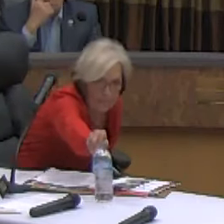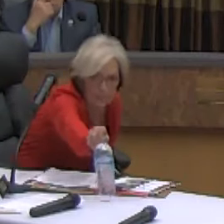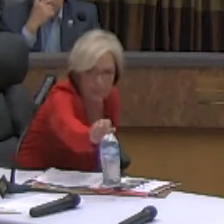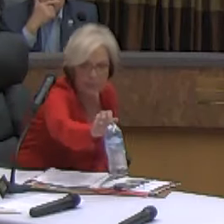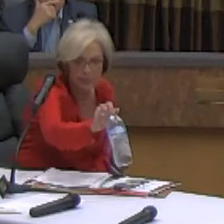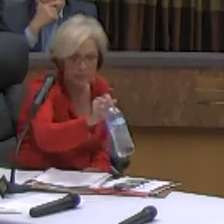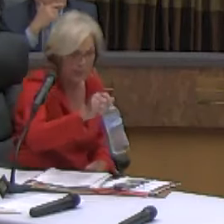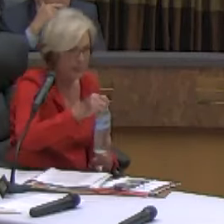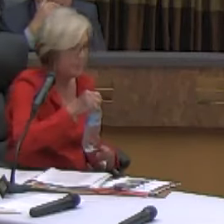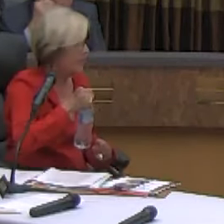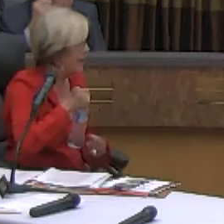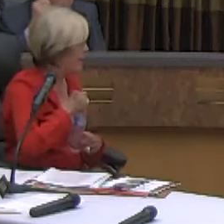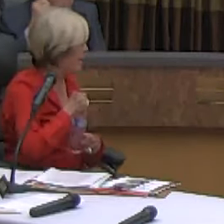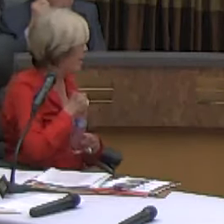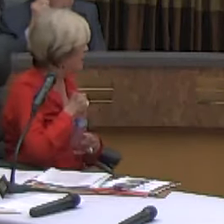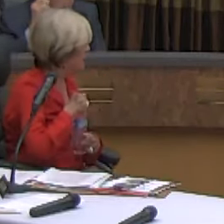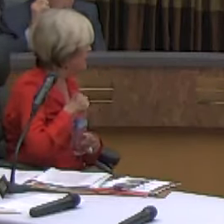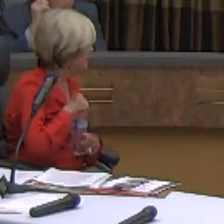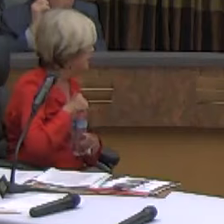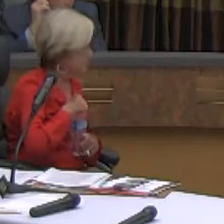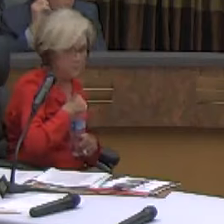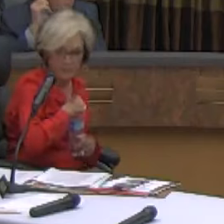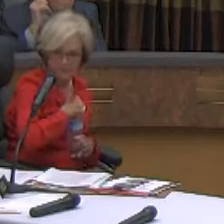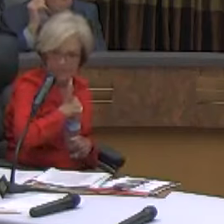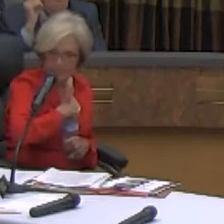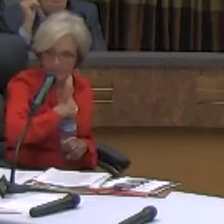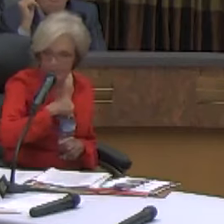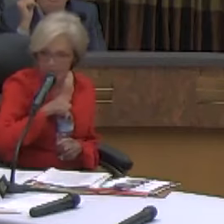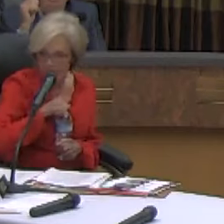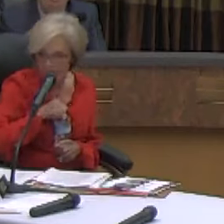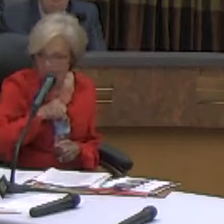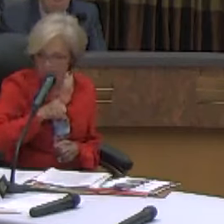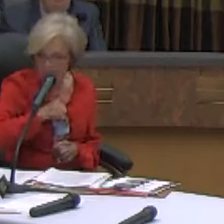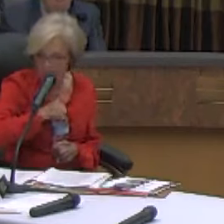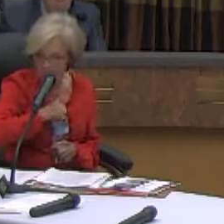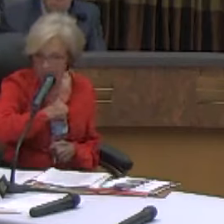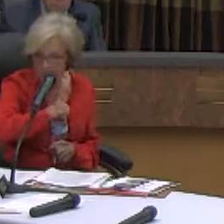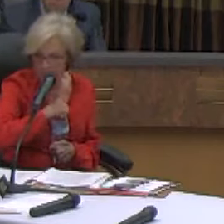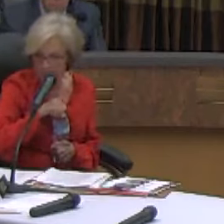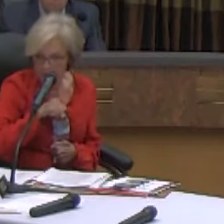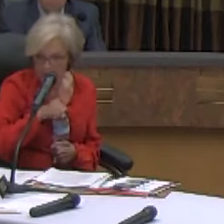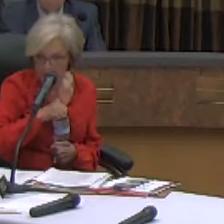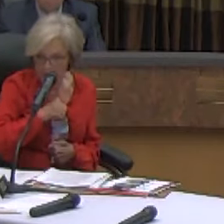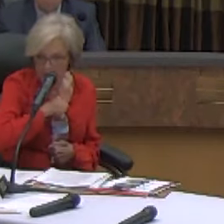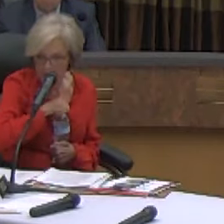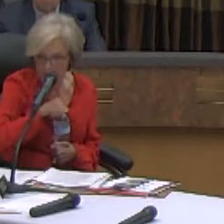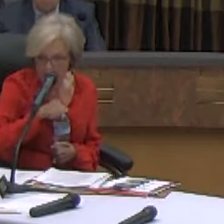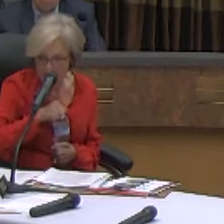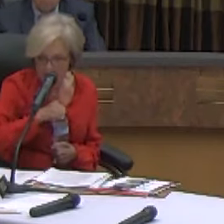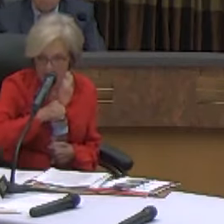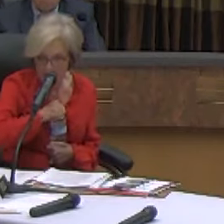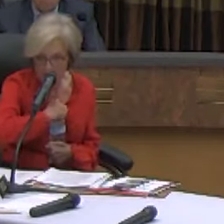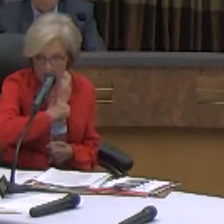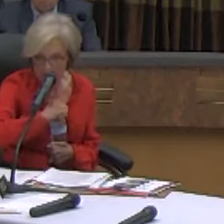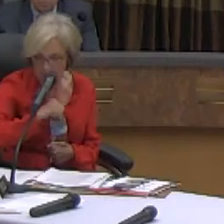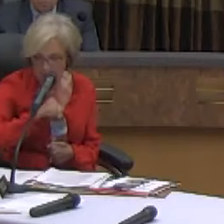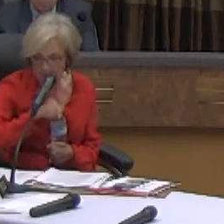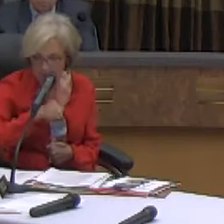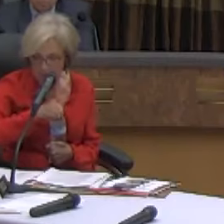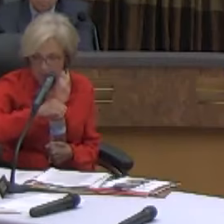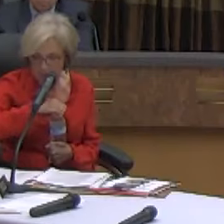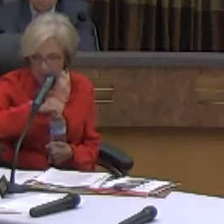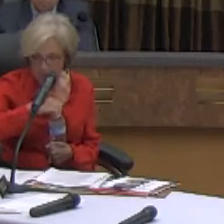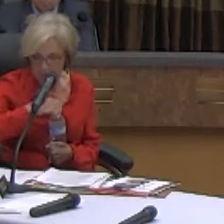consent agenda, which you see again here today. The point was transparency and to make sure that we weren't